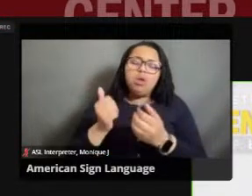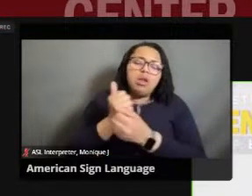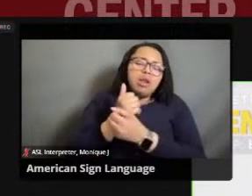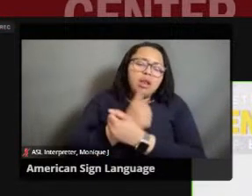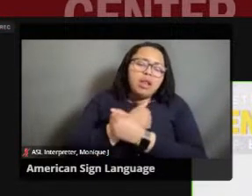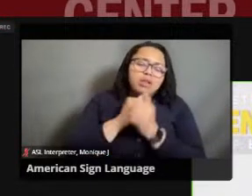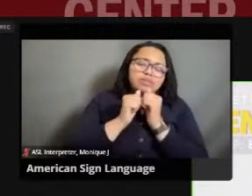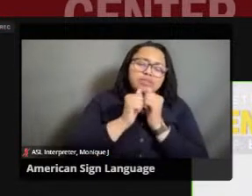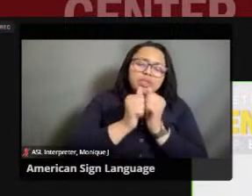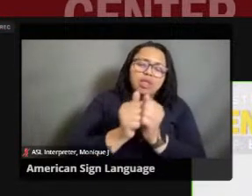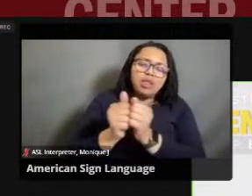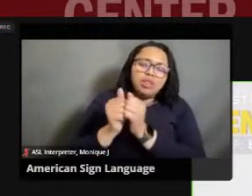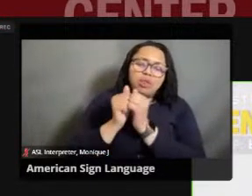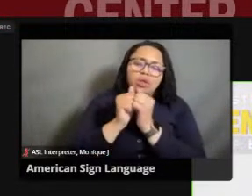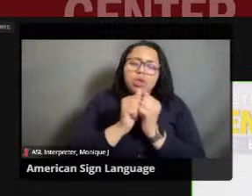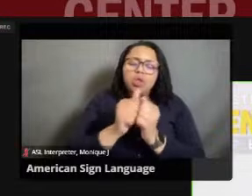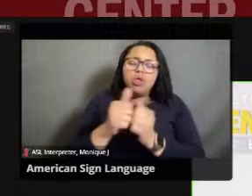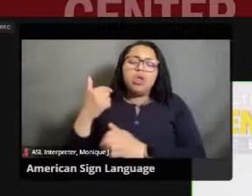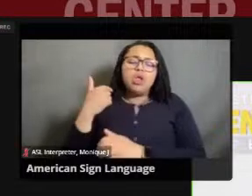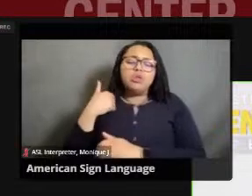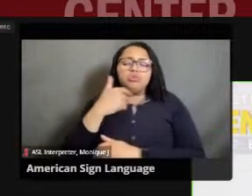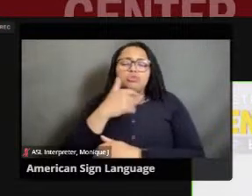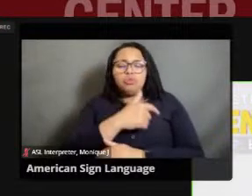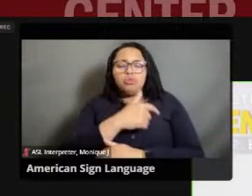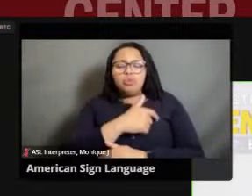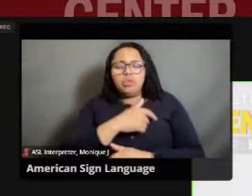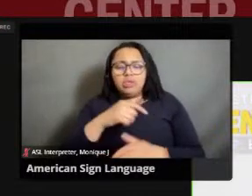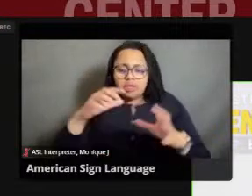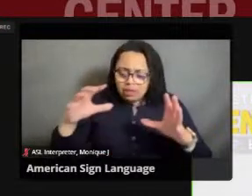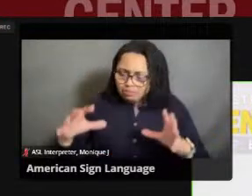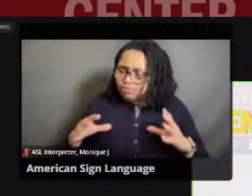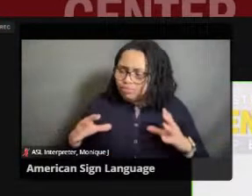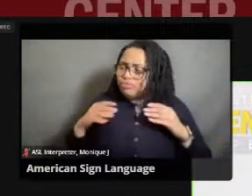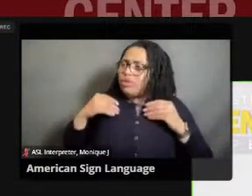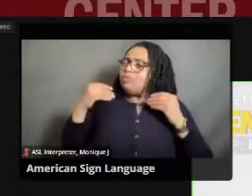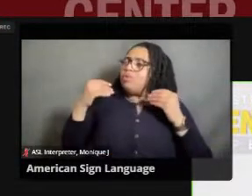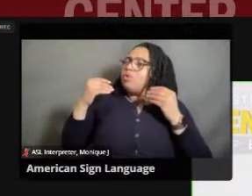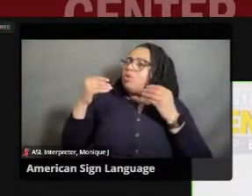heed the call, heed the call.